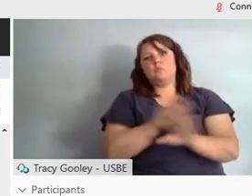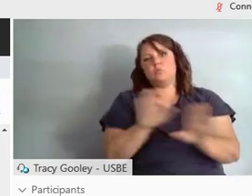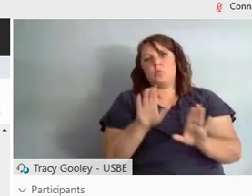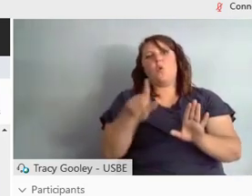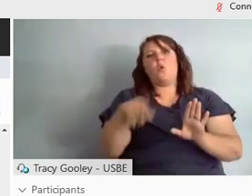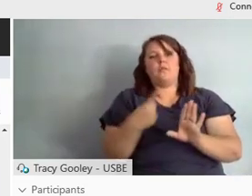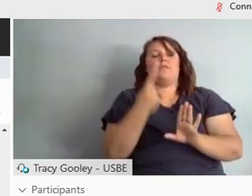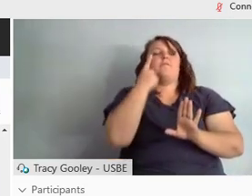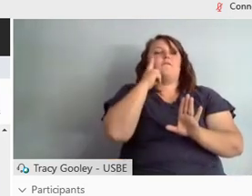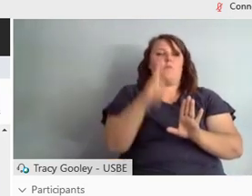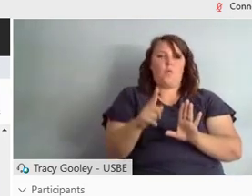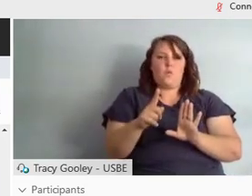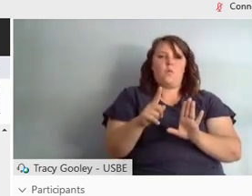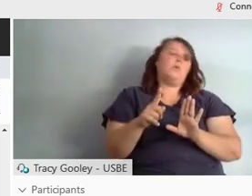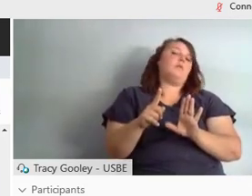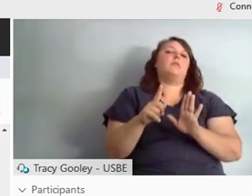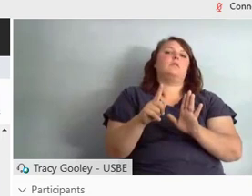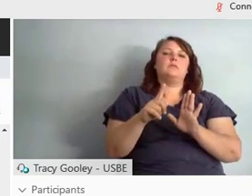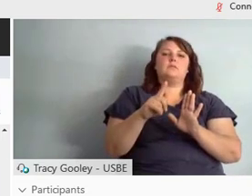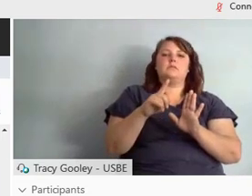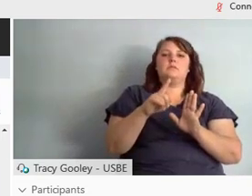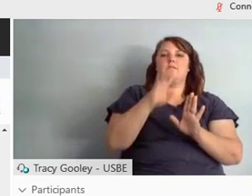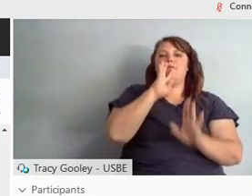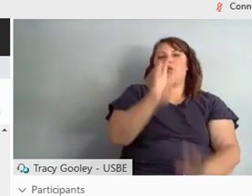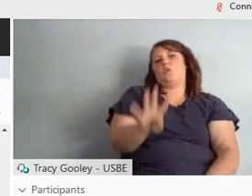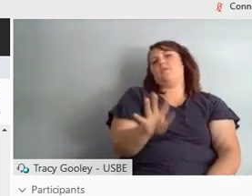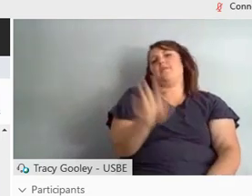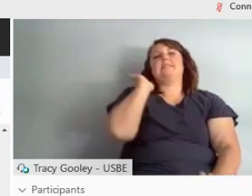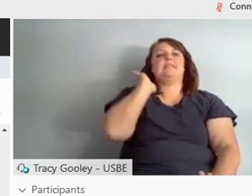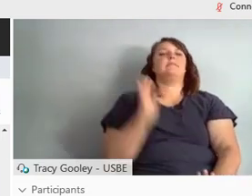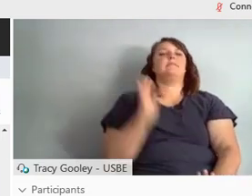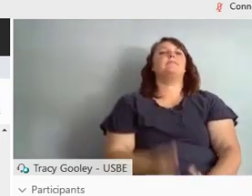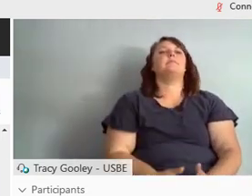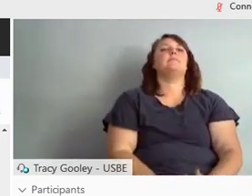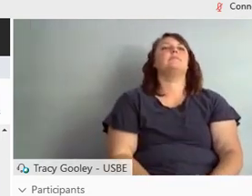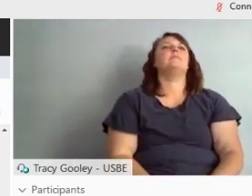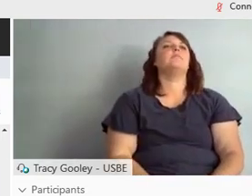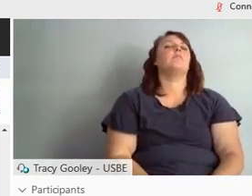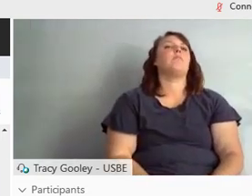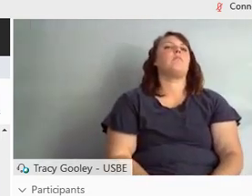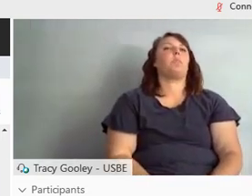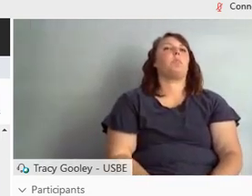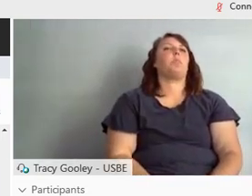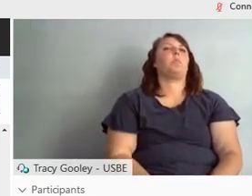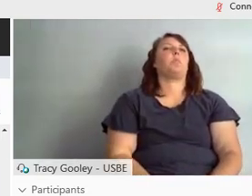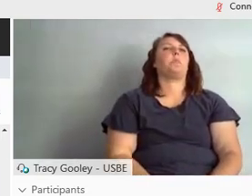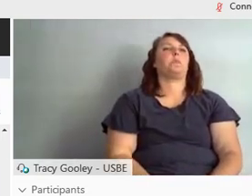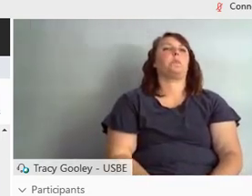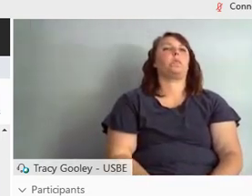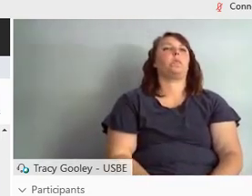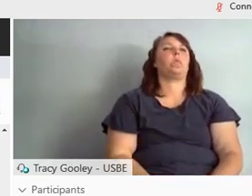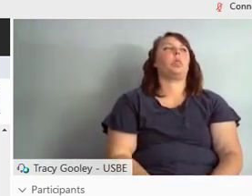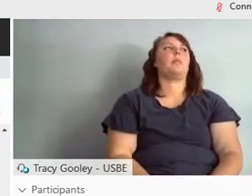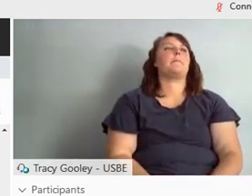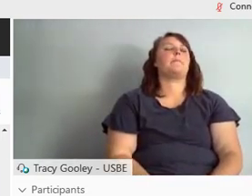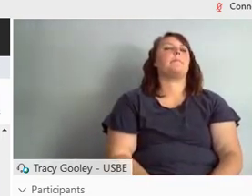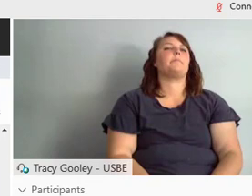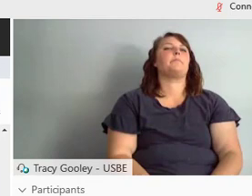It's only designed to be administered to 4-year-old preschool students. And you would